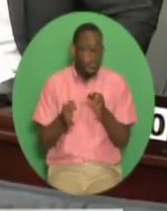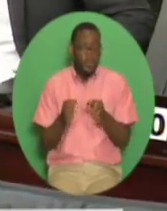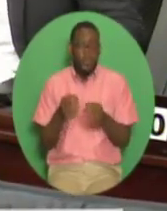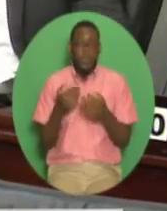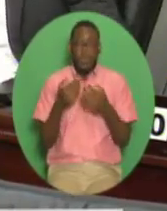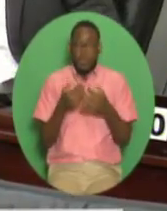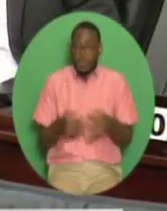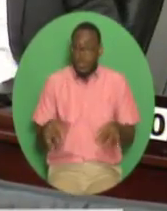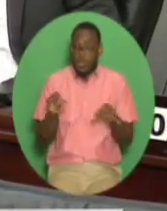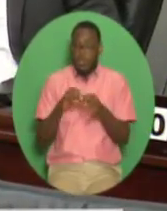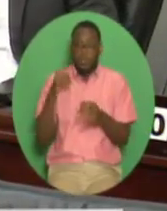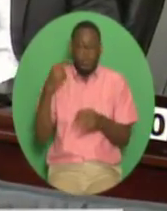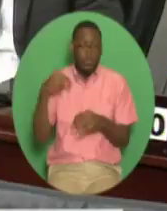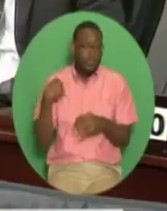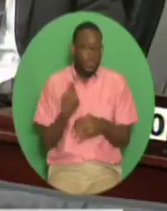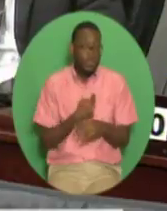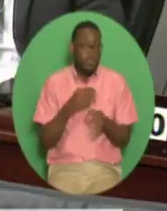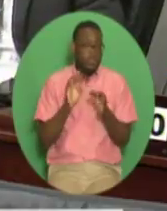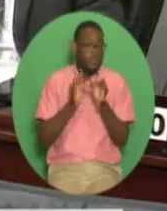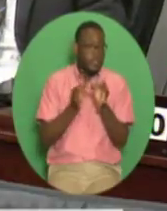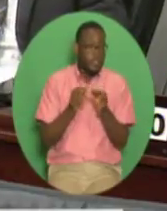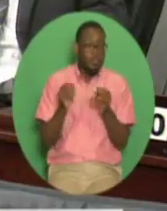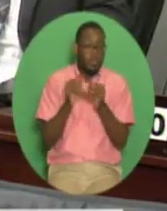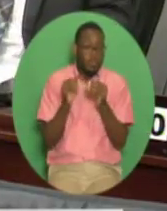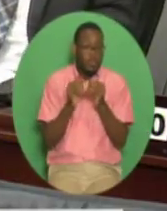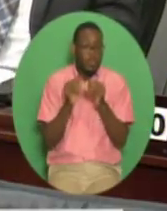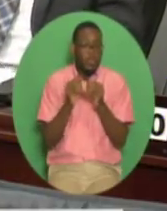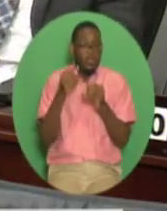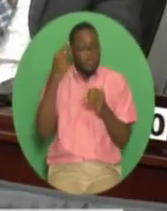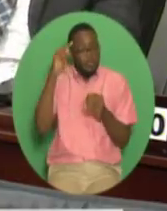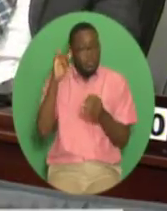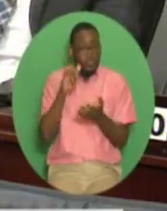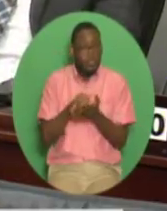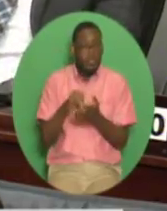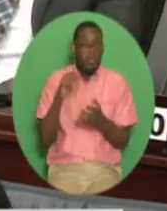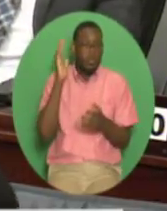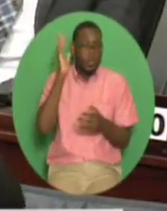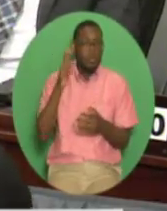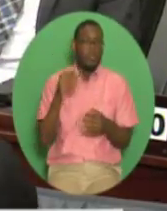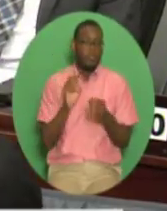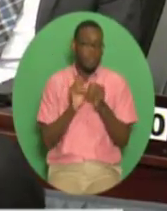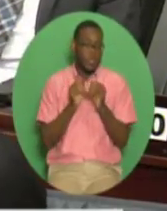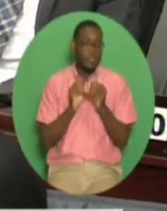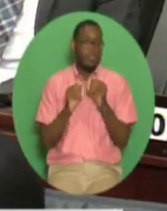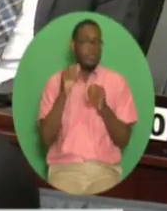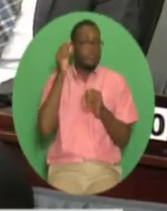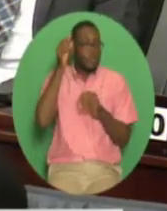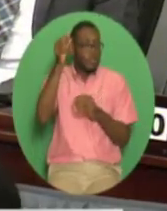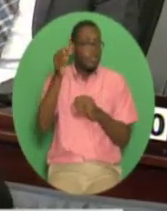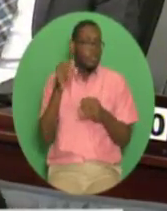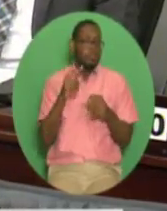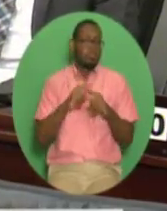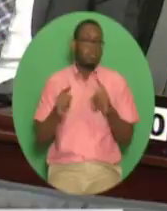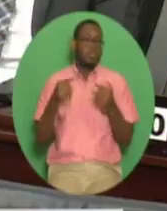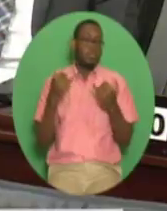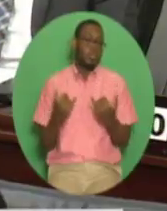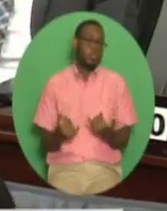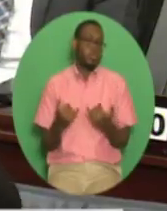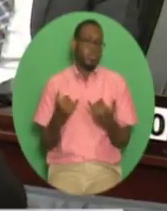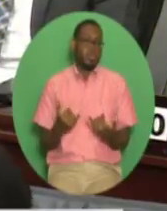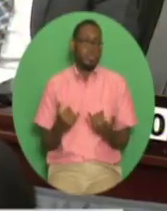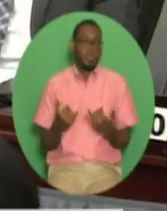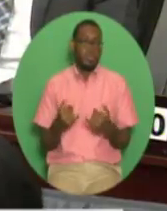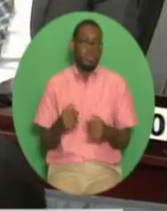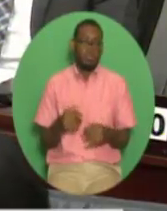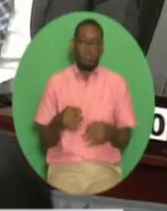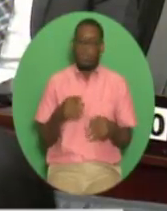us to make further adjustments to this program, we will make those adjustments. But for the time being, we'll be monitoring